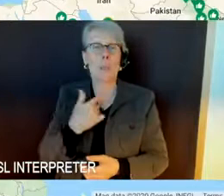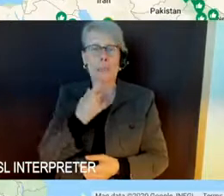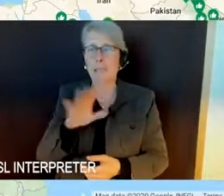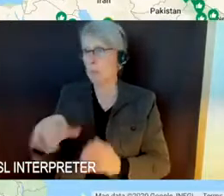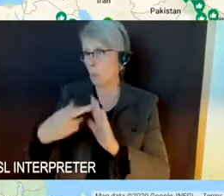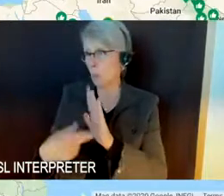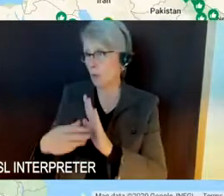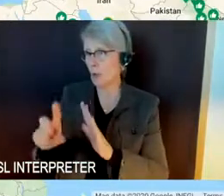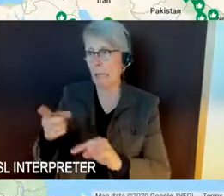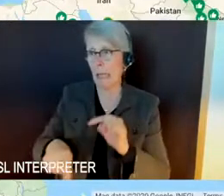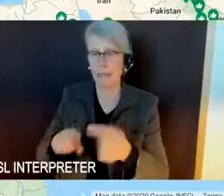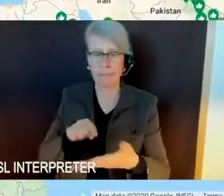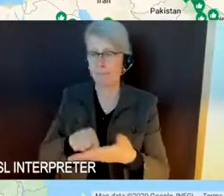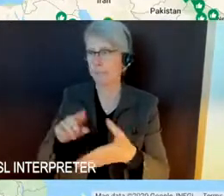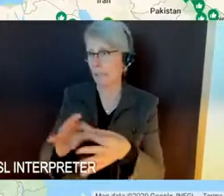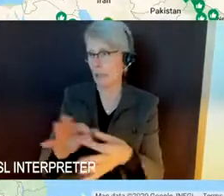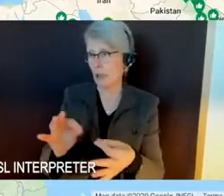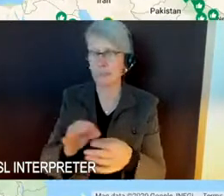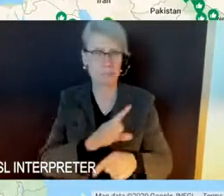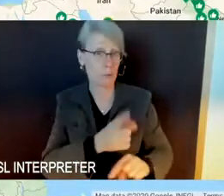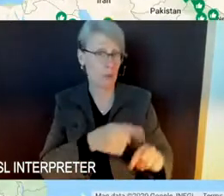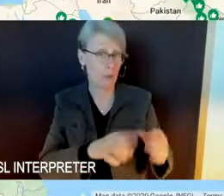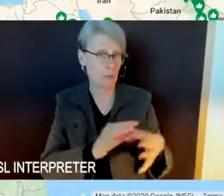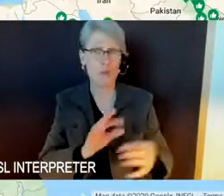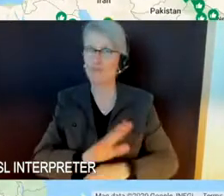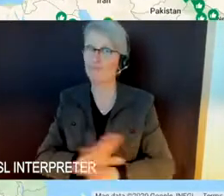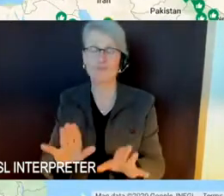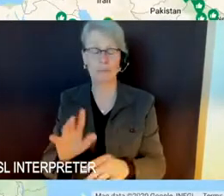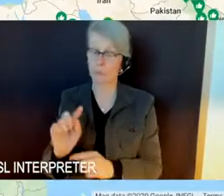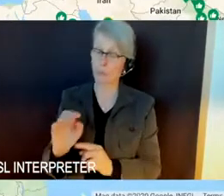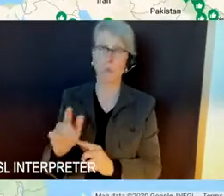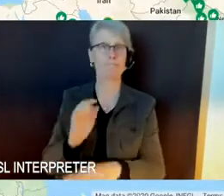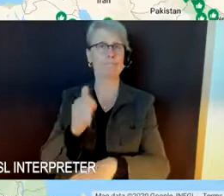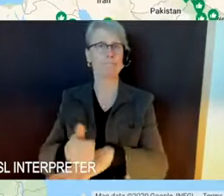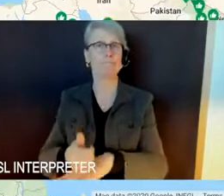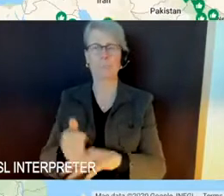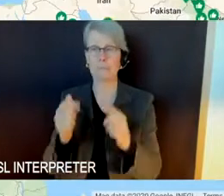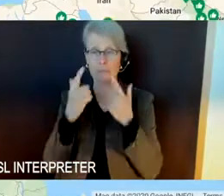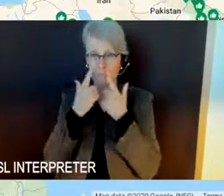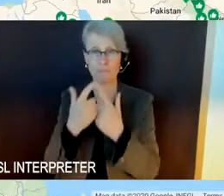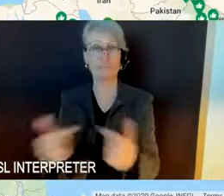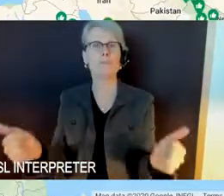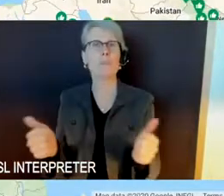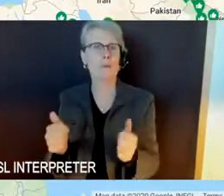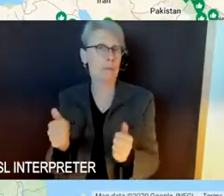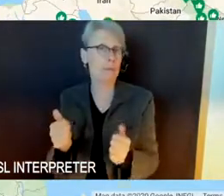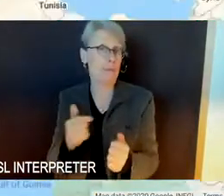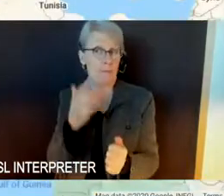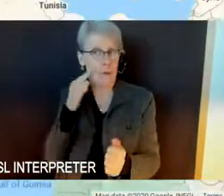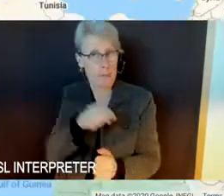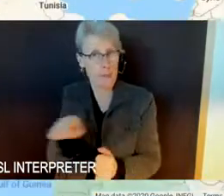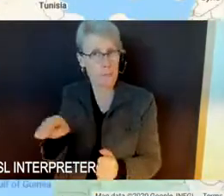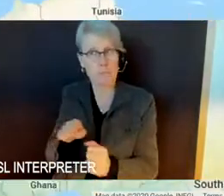We don't really tell anybody what to say, what to do. We've created a tool, and the goal of the tool is to allow